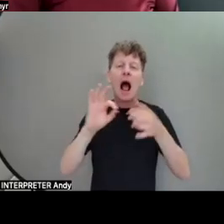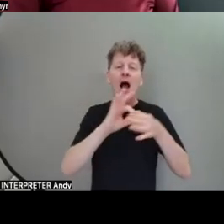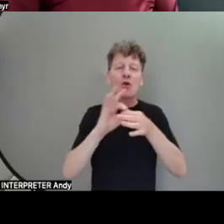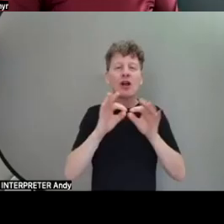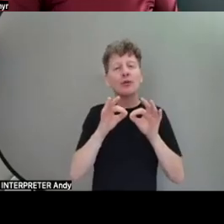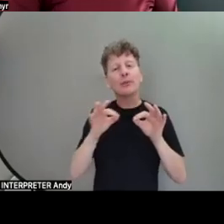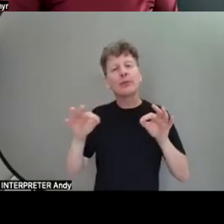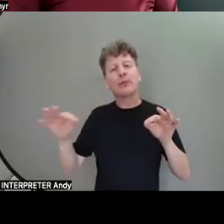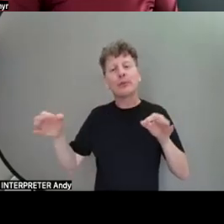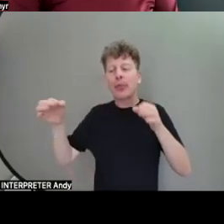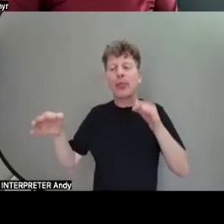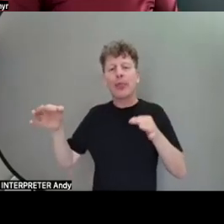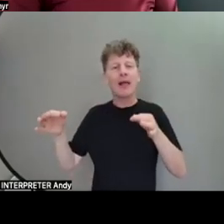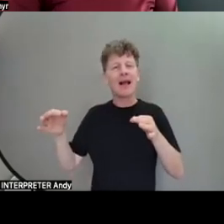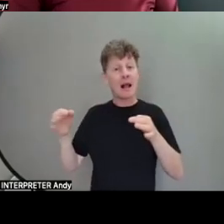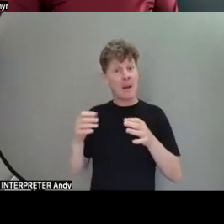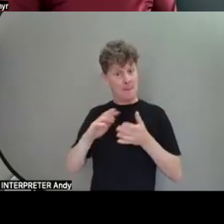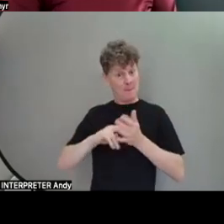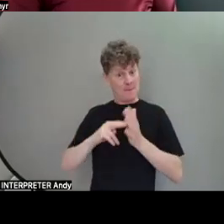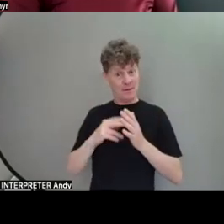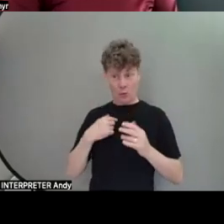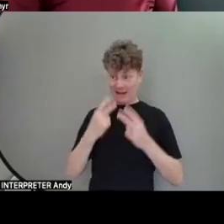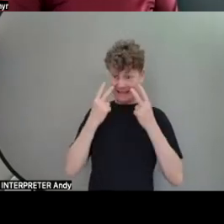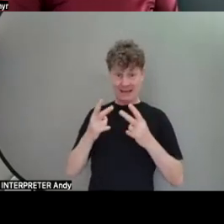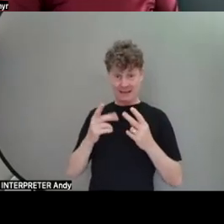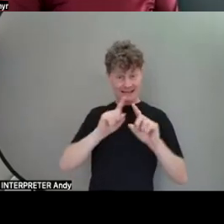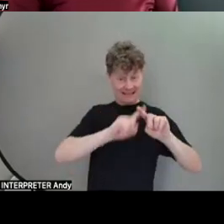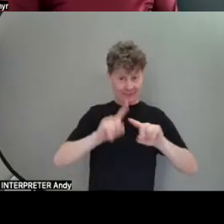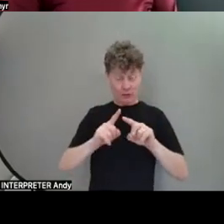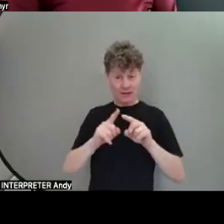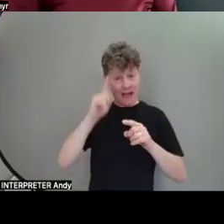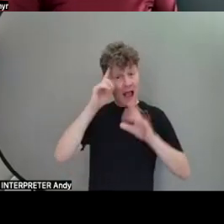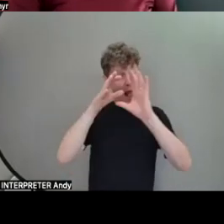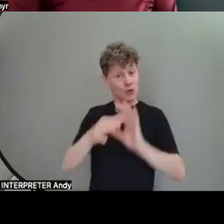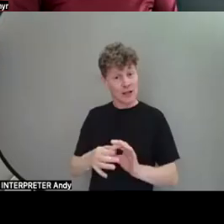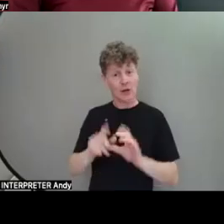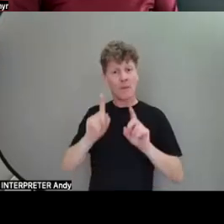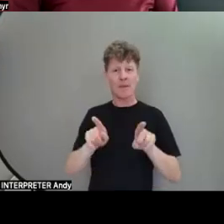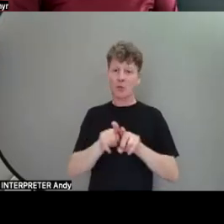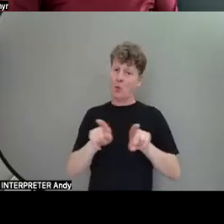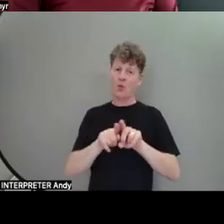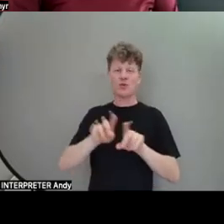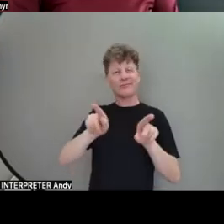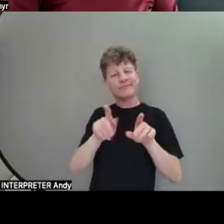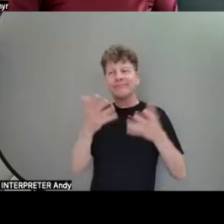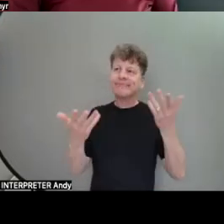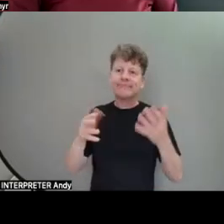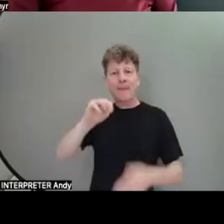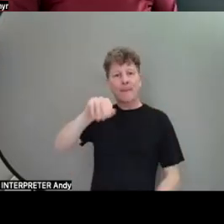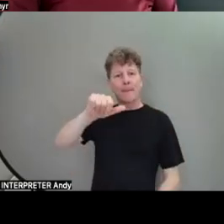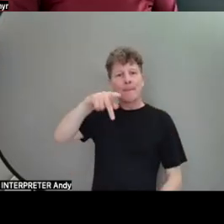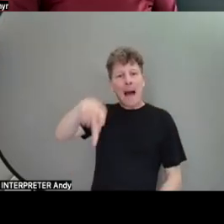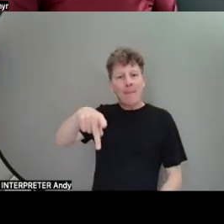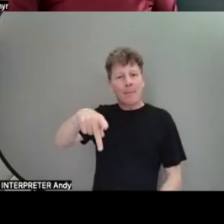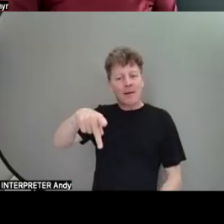gives us not just the list of association, but a kind of a map of conceptual proximity. So when